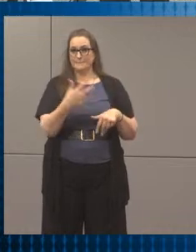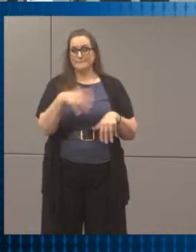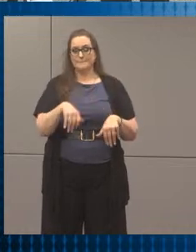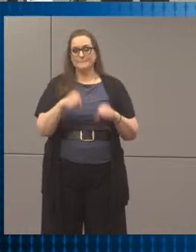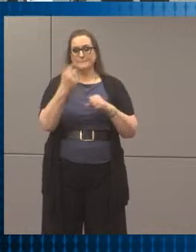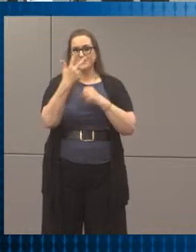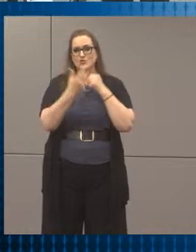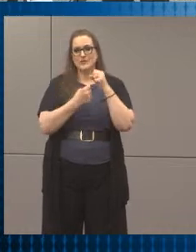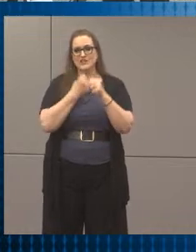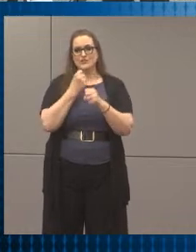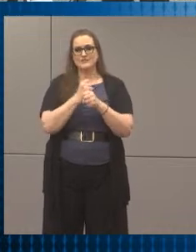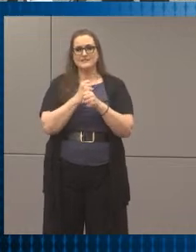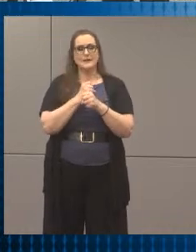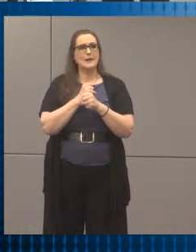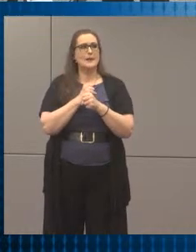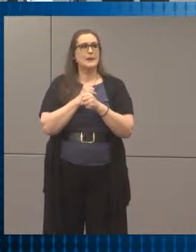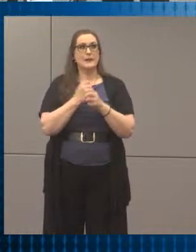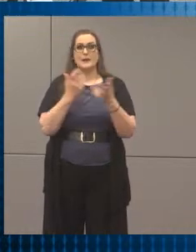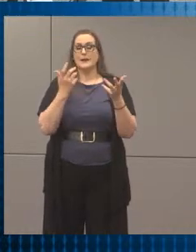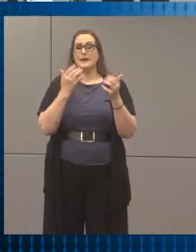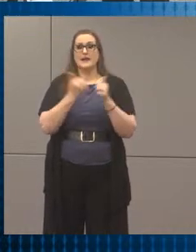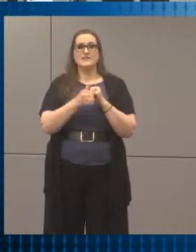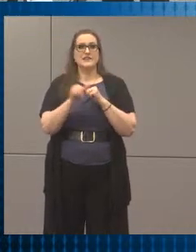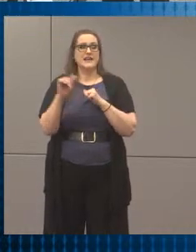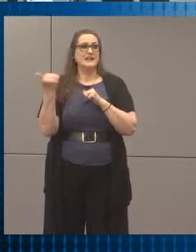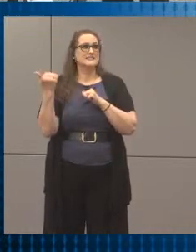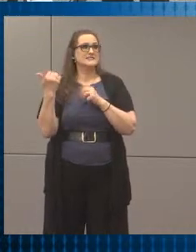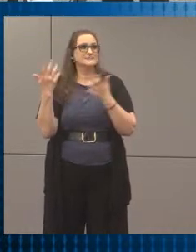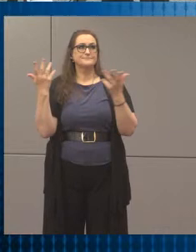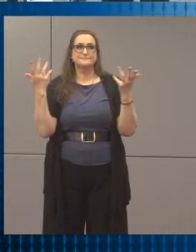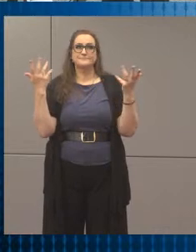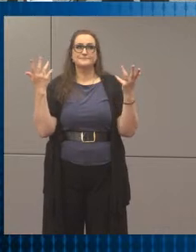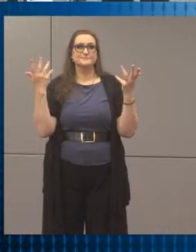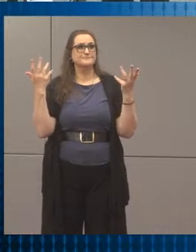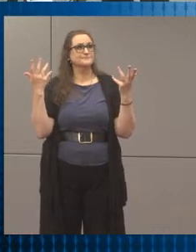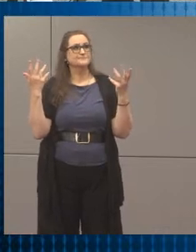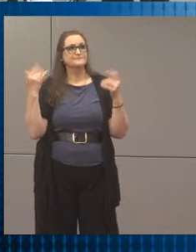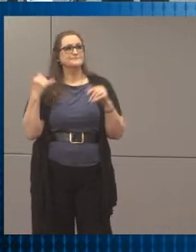years. Everything else, I mean,